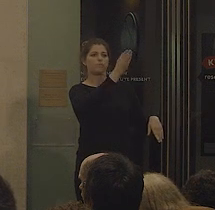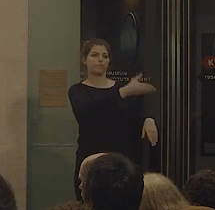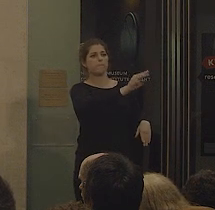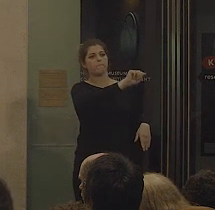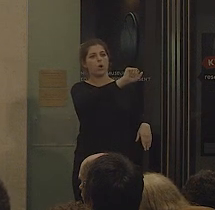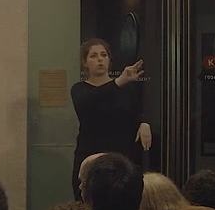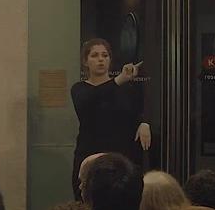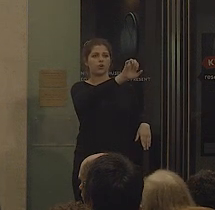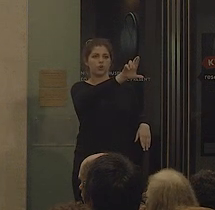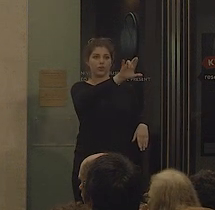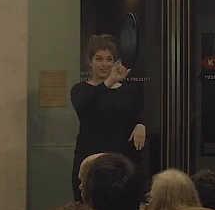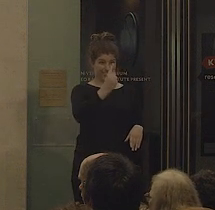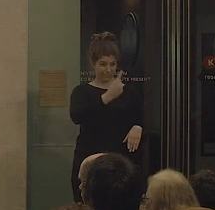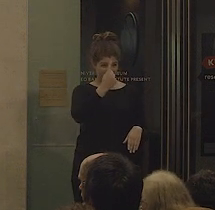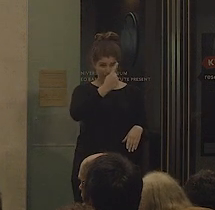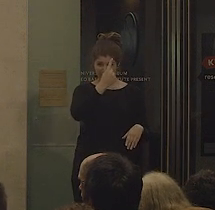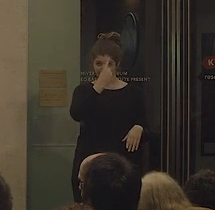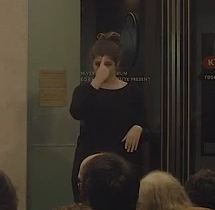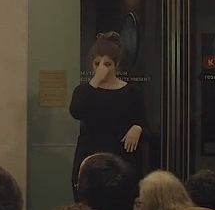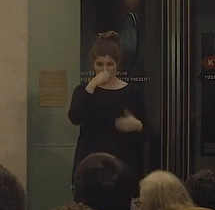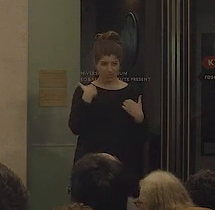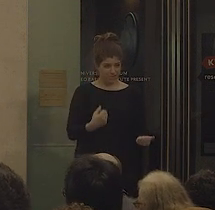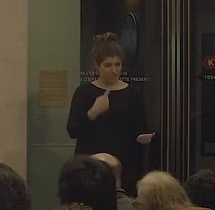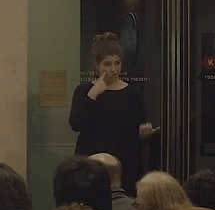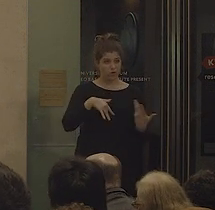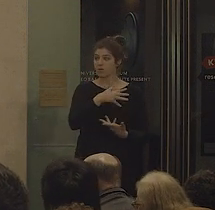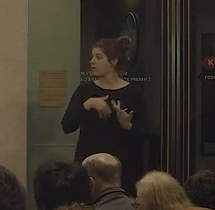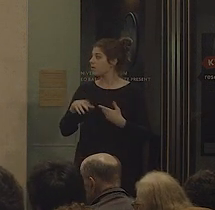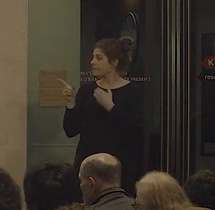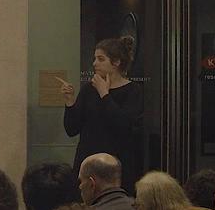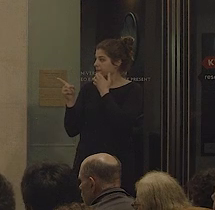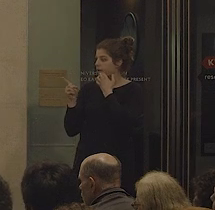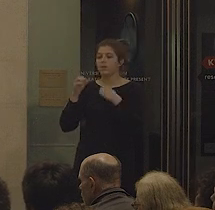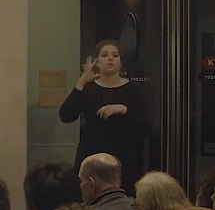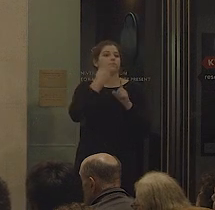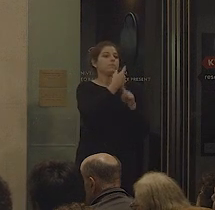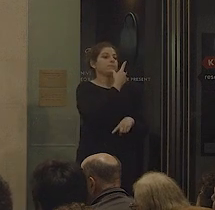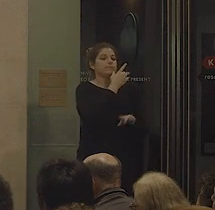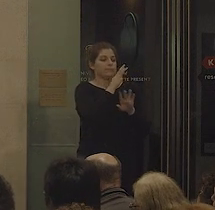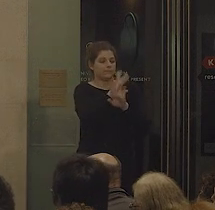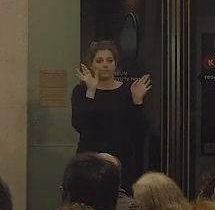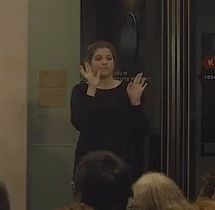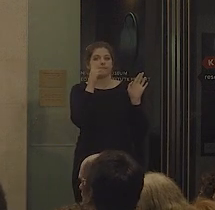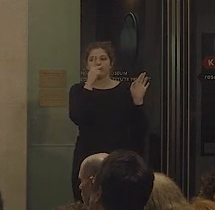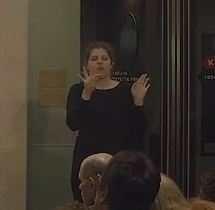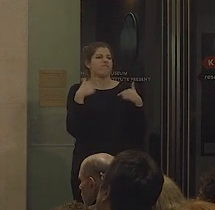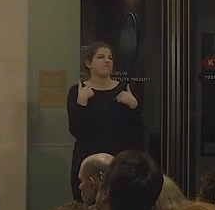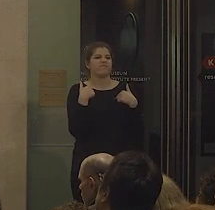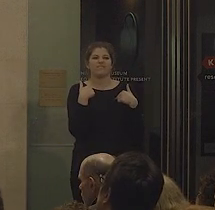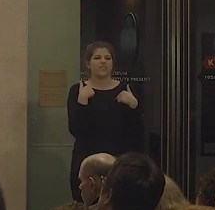martyrs. Is that something, Fred, that's healthy for our society? Is that so, something it we is want so to abnormal. Encourage? It pisses me